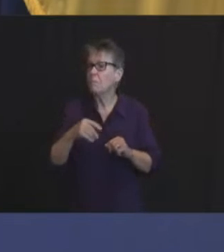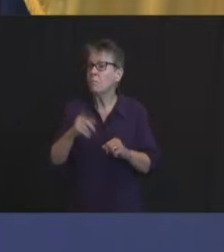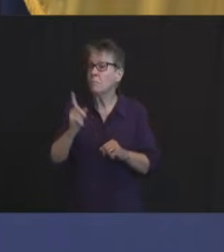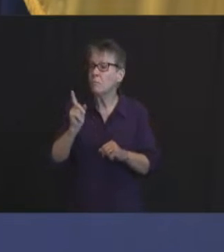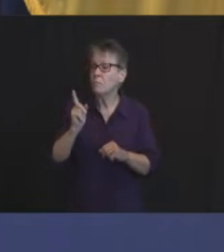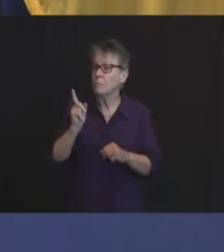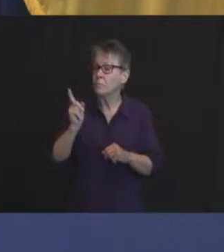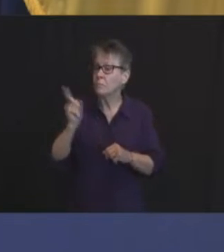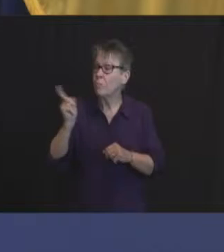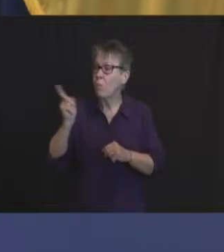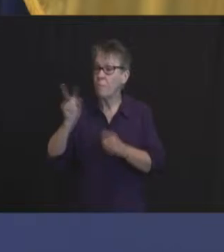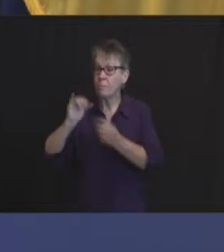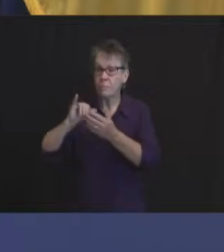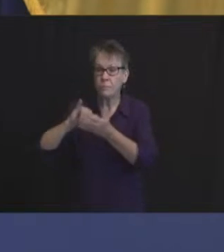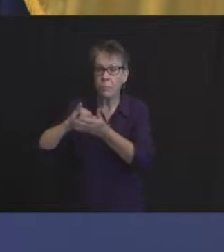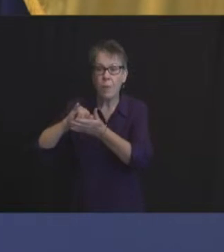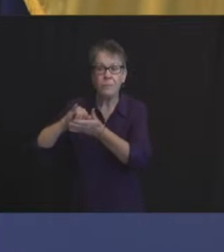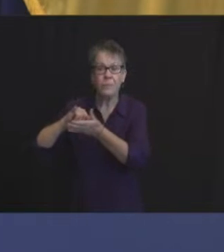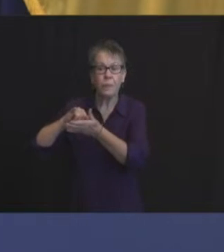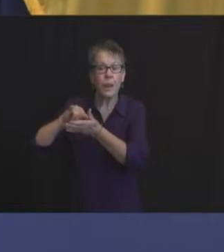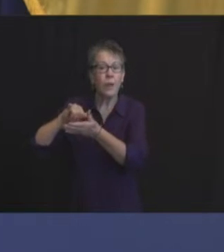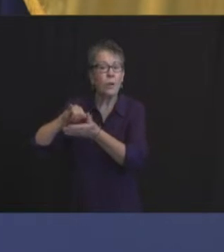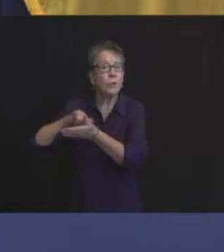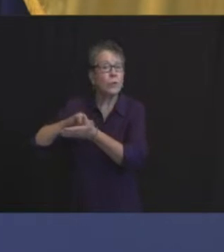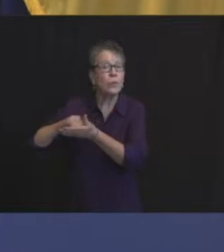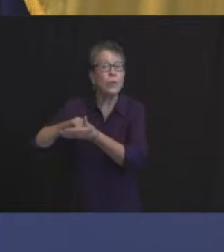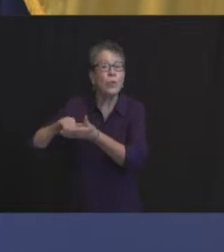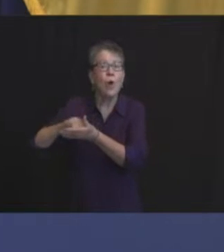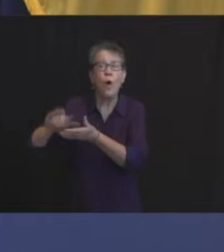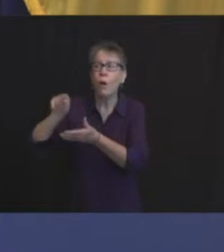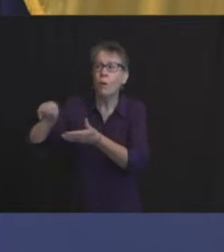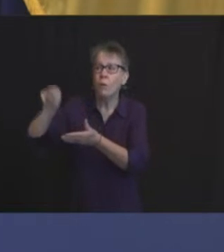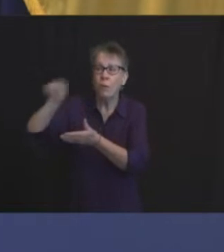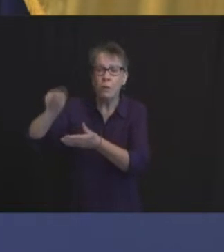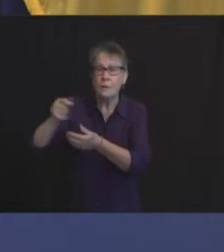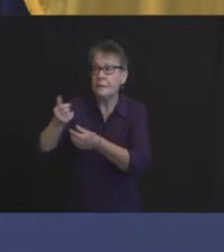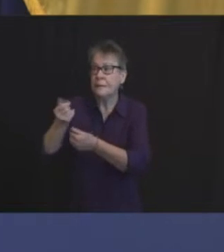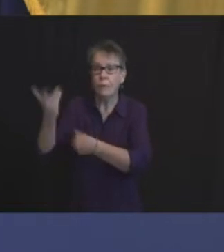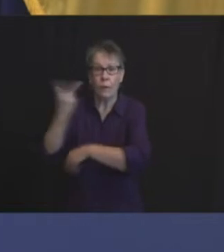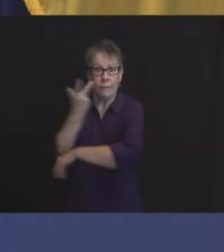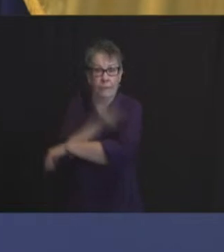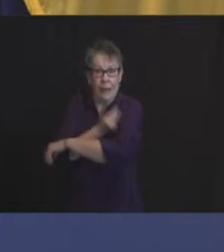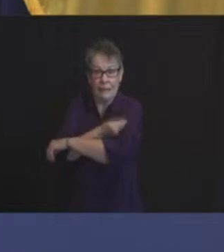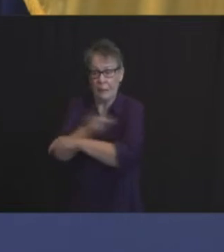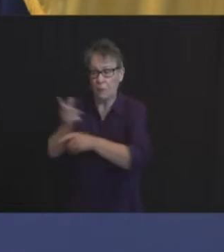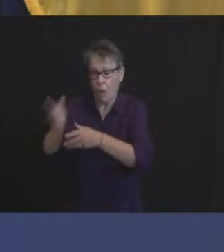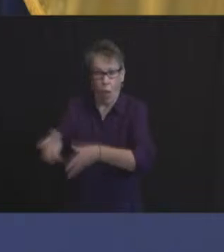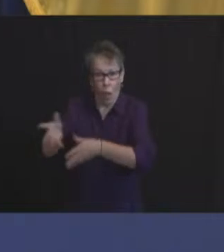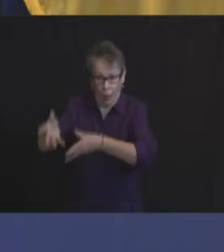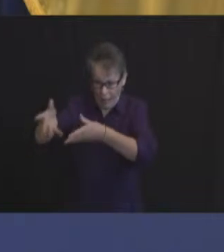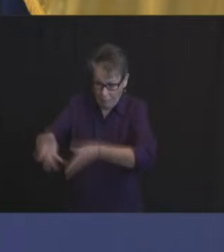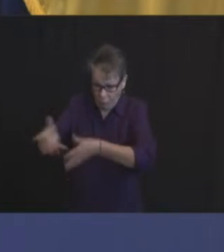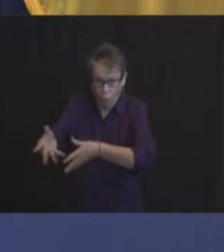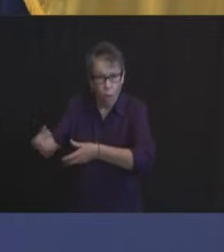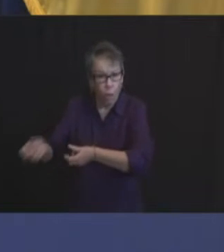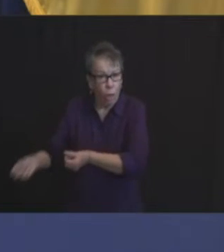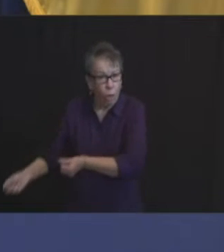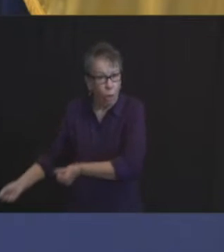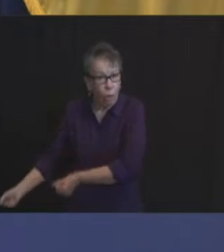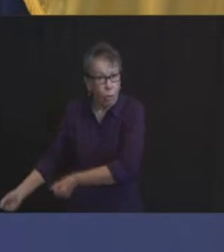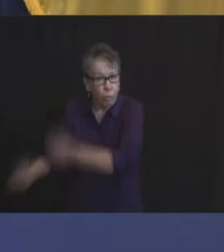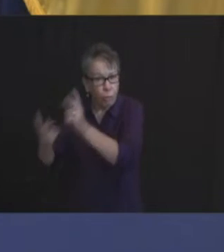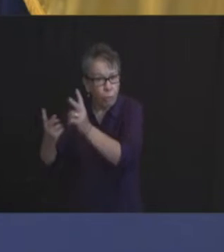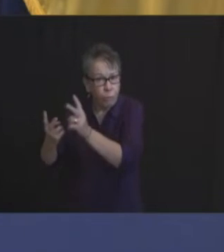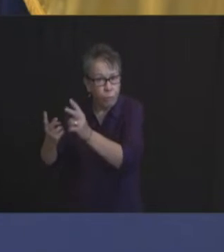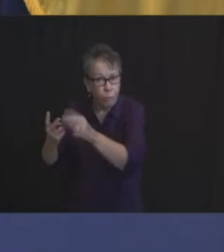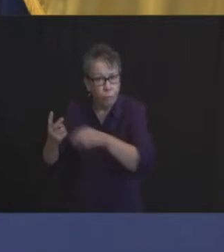out. Are you aware of any doses being thrown out in New Jersey? Obviously, these medical questions go to the appropriate professionals. And